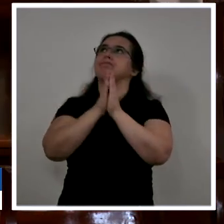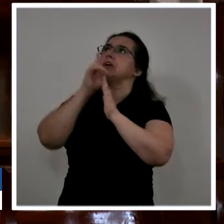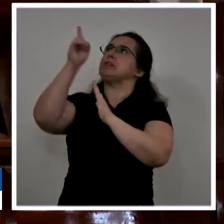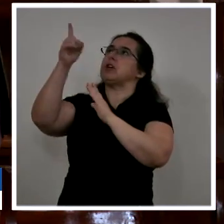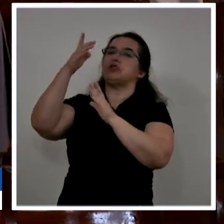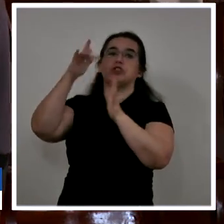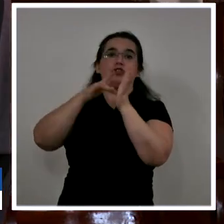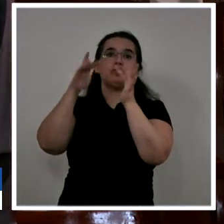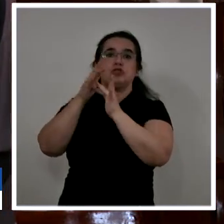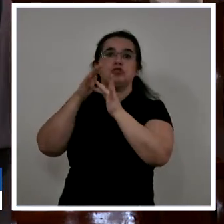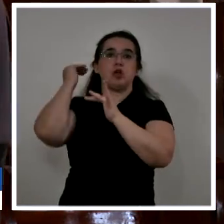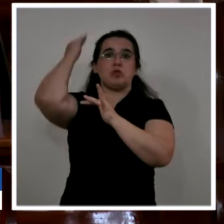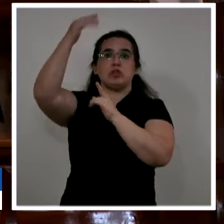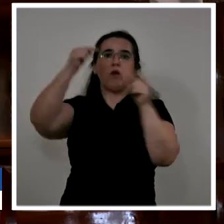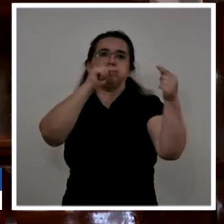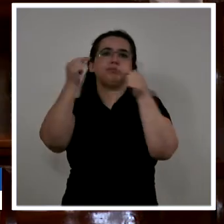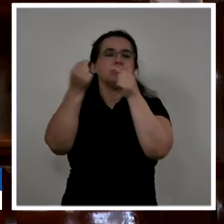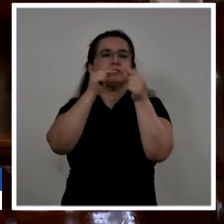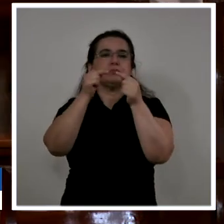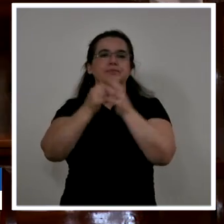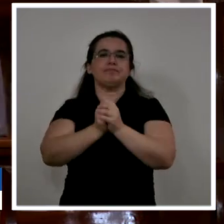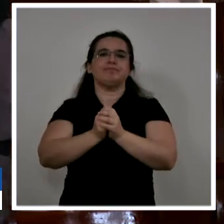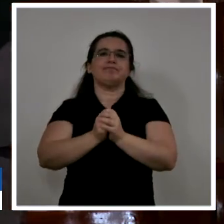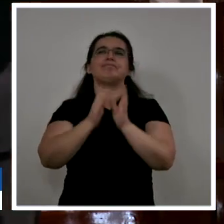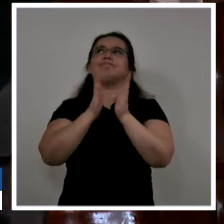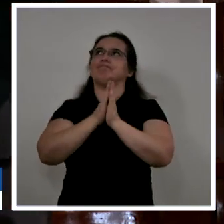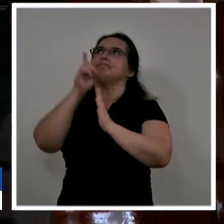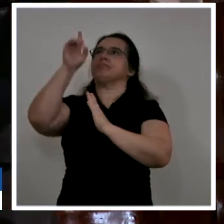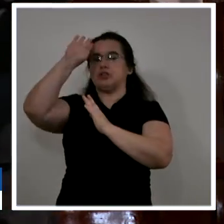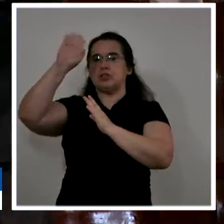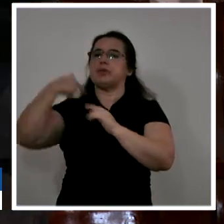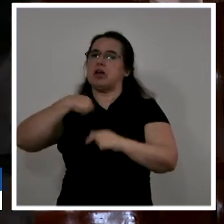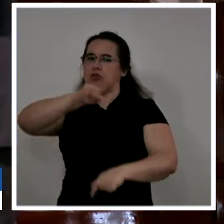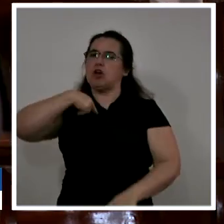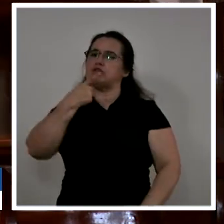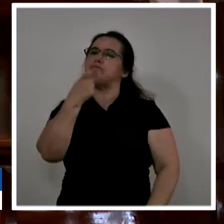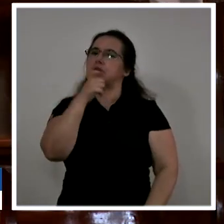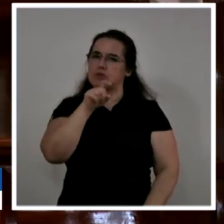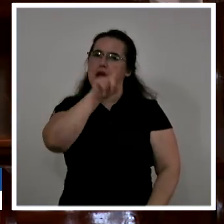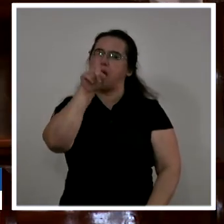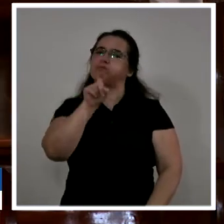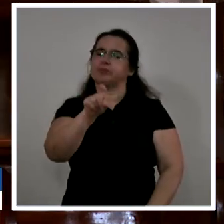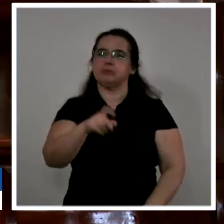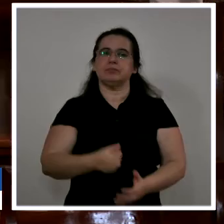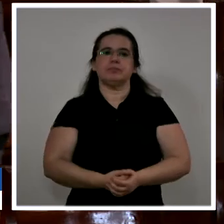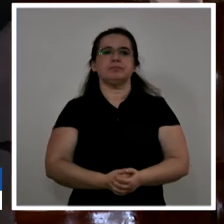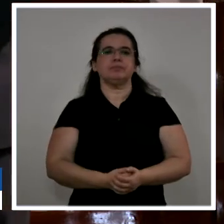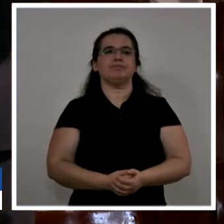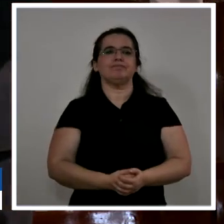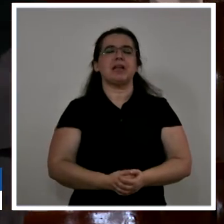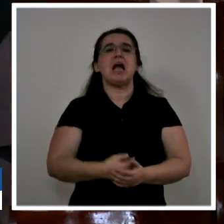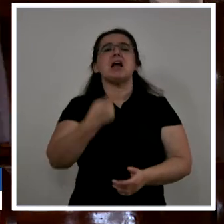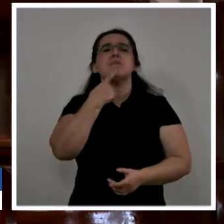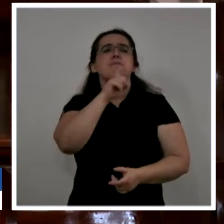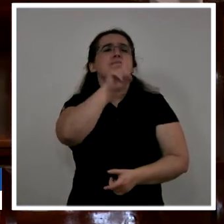céu, God knew that we would have a question. Deus sabia que nós íamos ter uma pergunta. Does he have eyes of flesh? E a pergunta